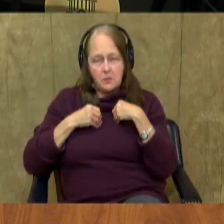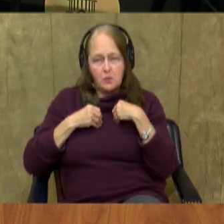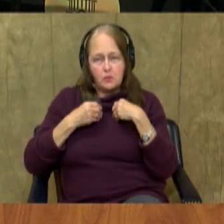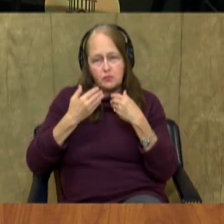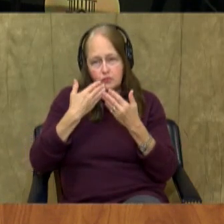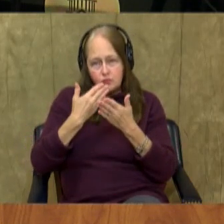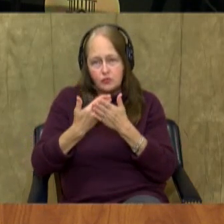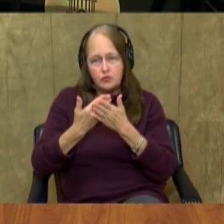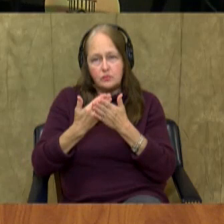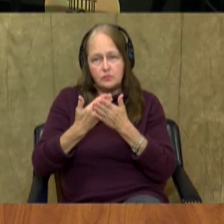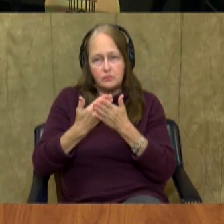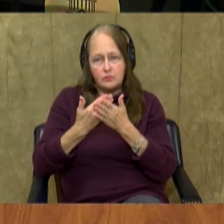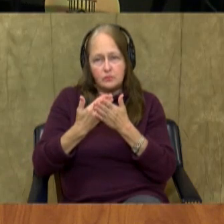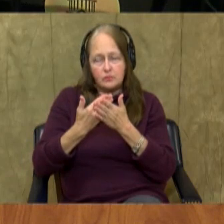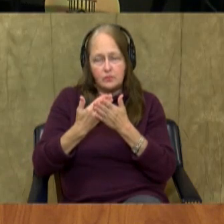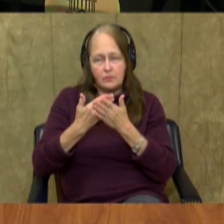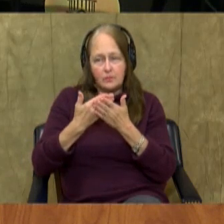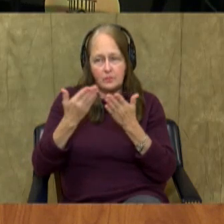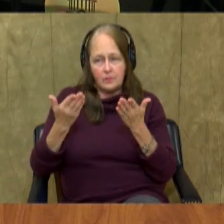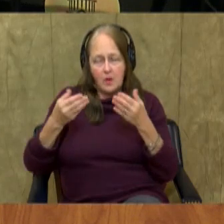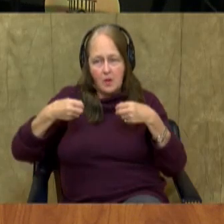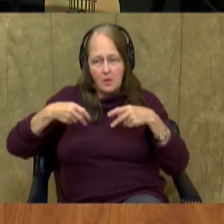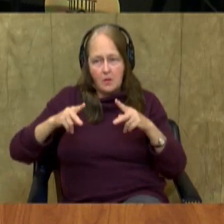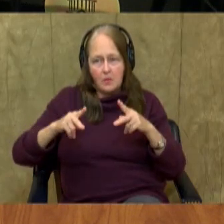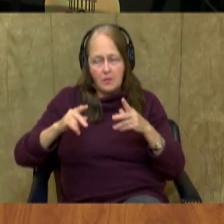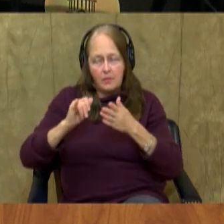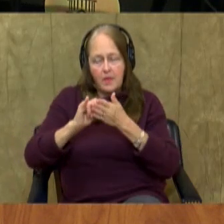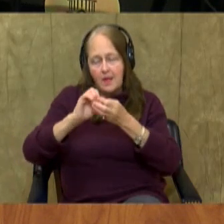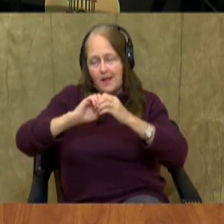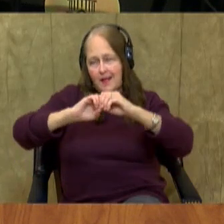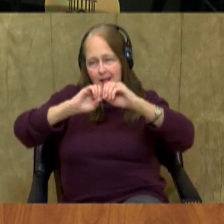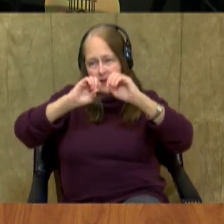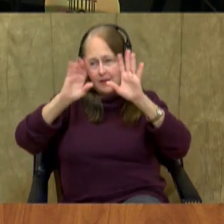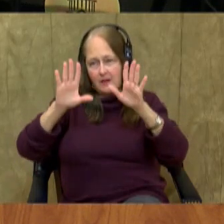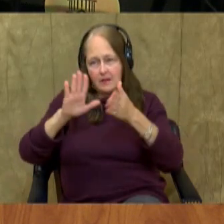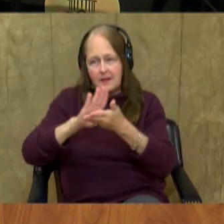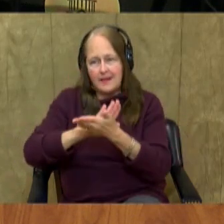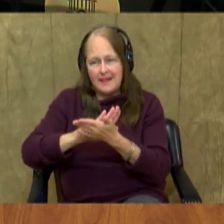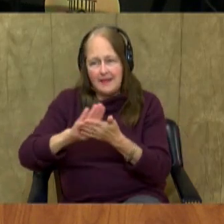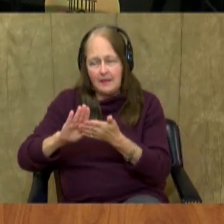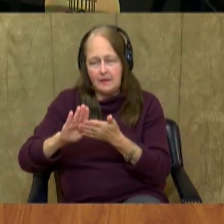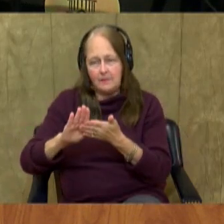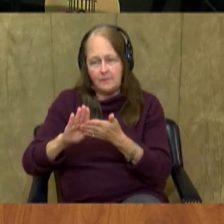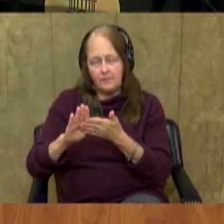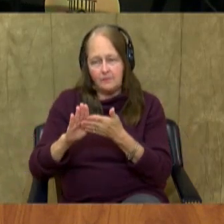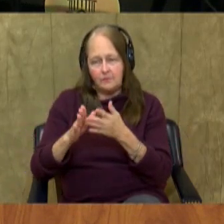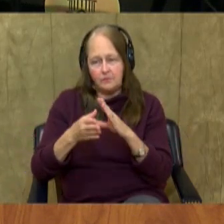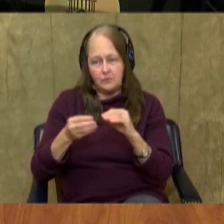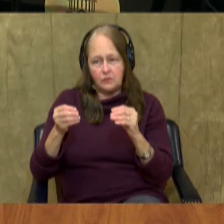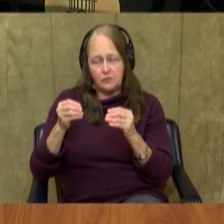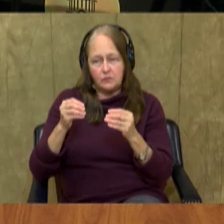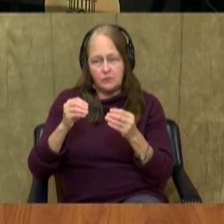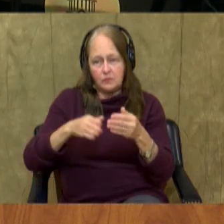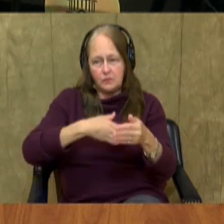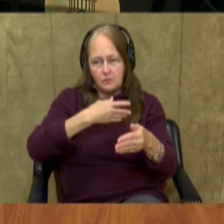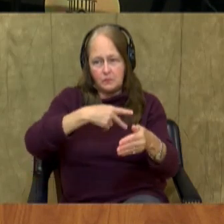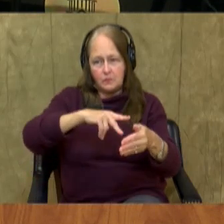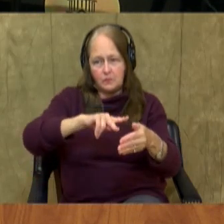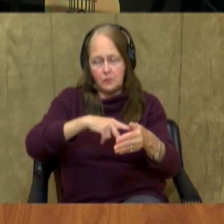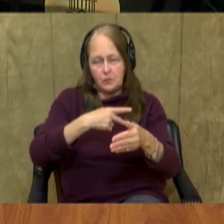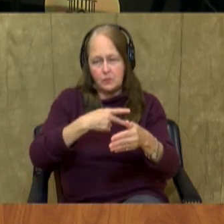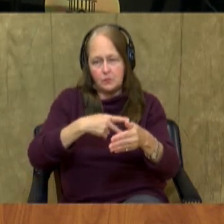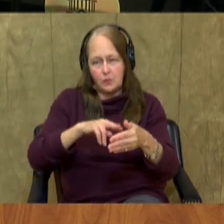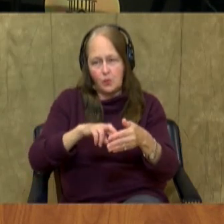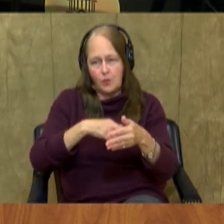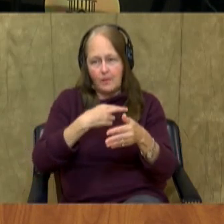explore. Well, sometimes we have songs called the clean version. Definitely. So we can explore other avenues.